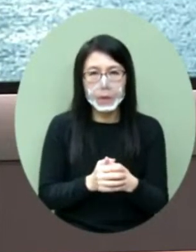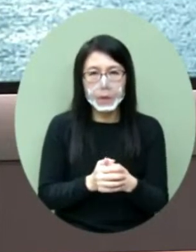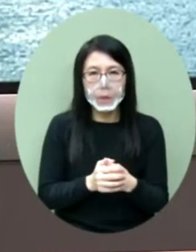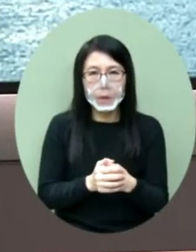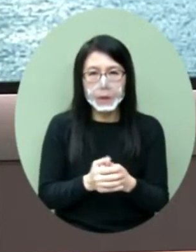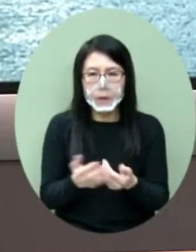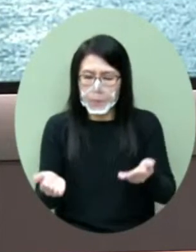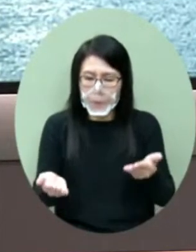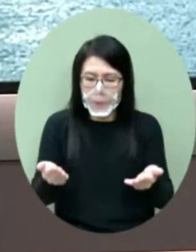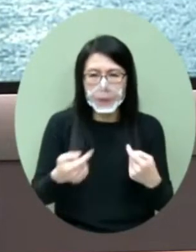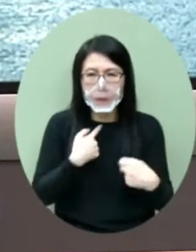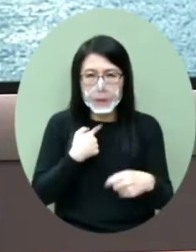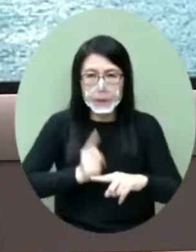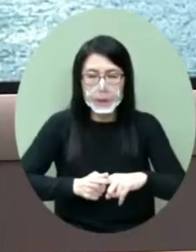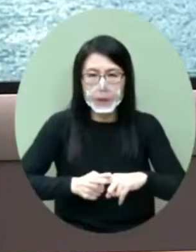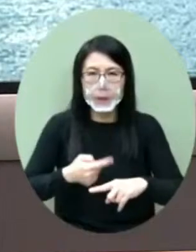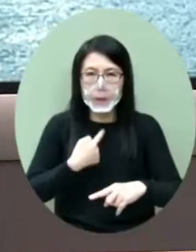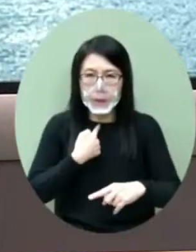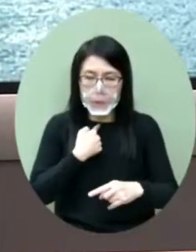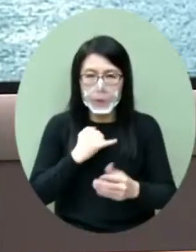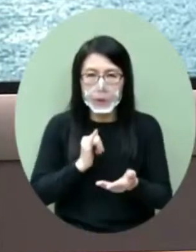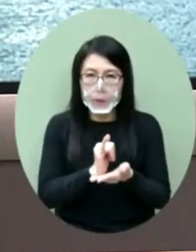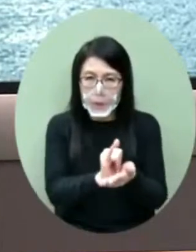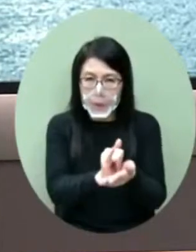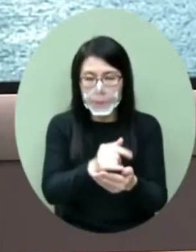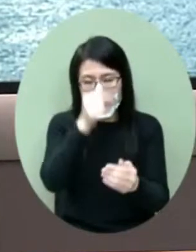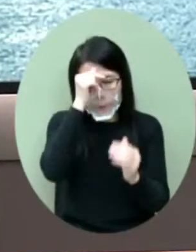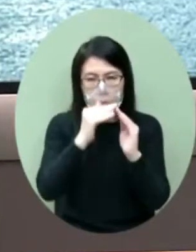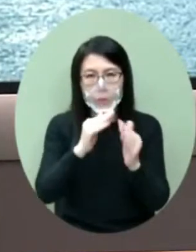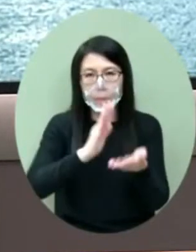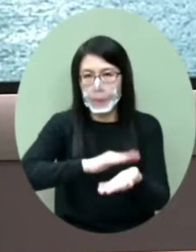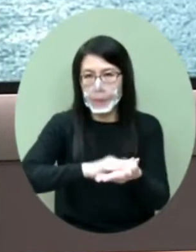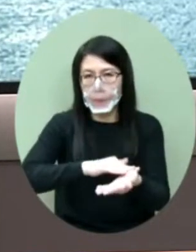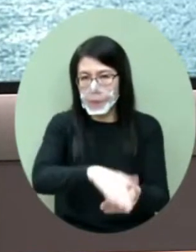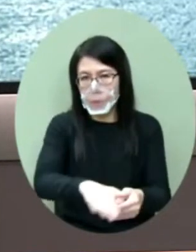of children that were admitted.